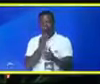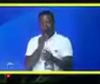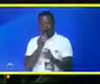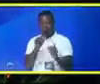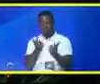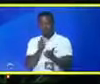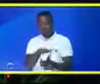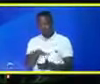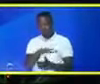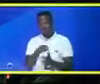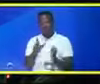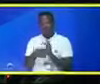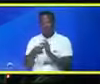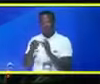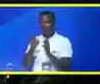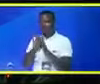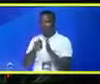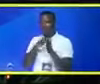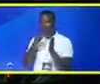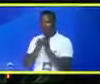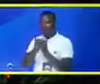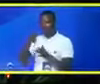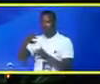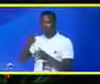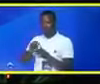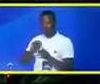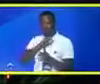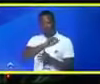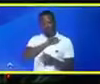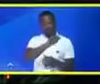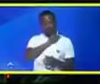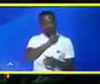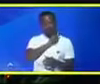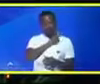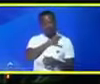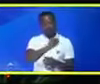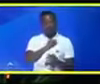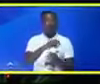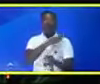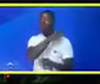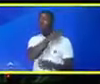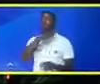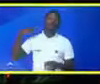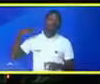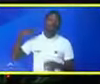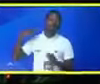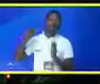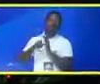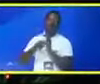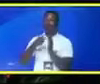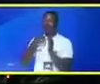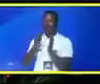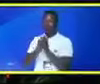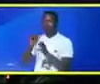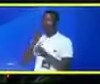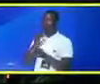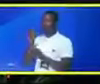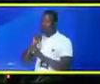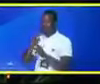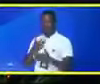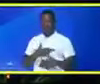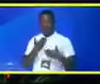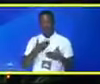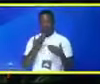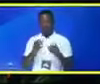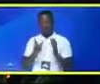the Bible says that James was beheaded, and he saw that it pleased the Jews, and then